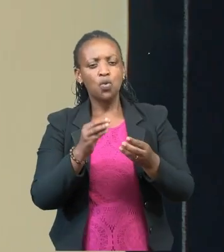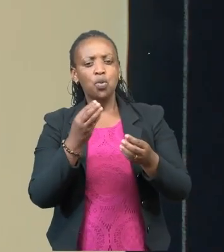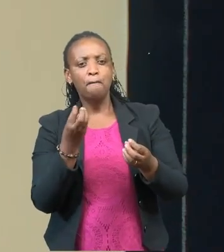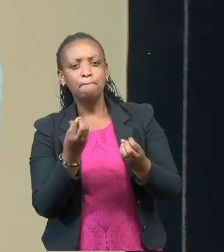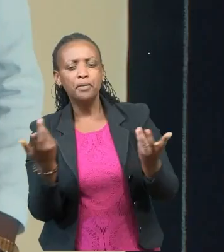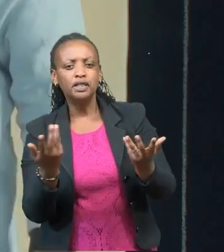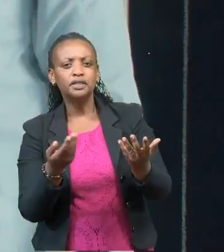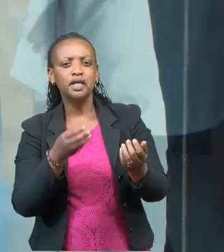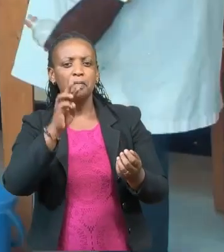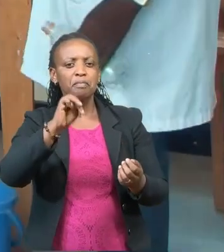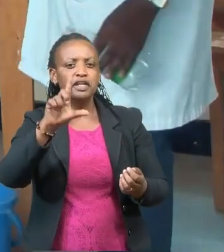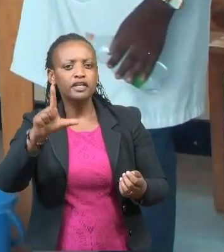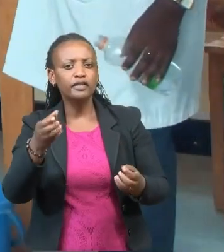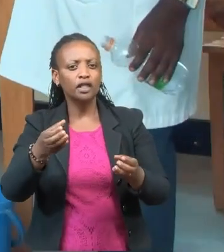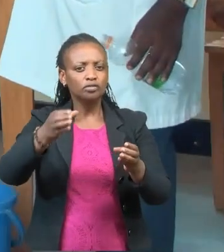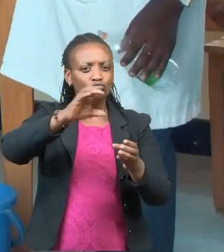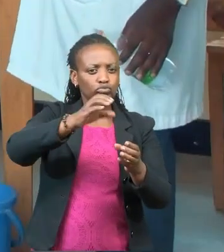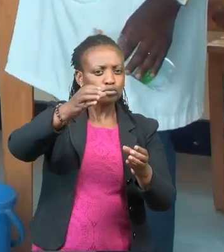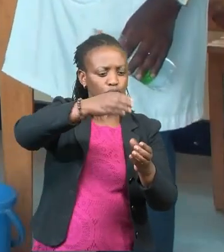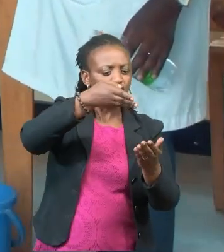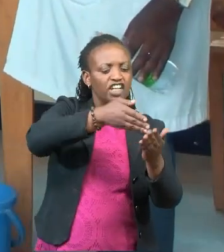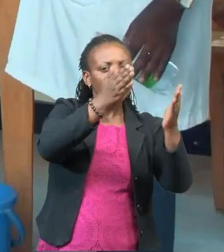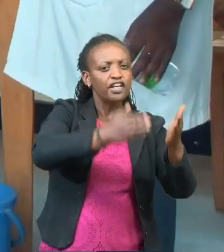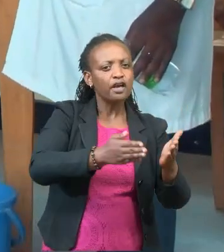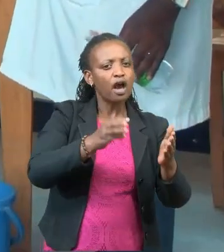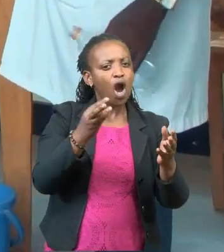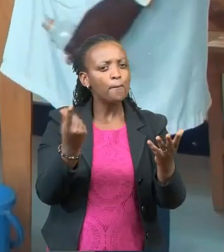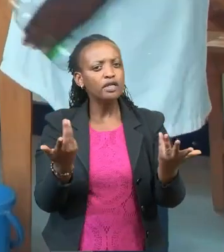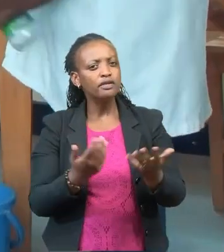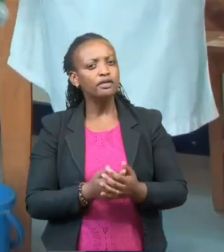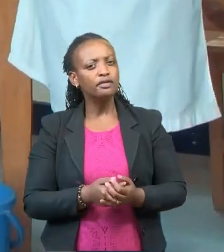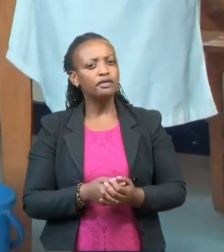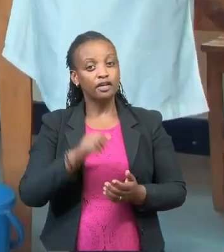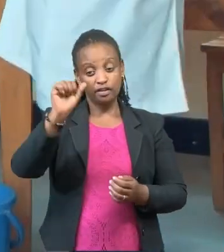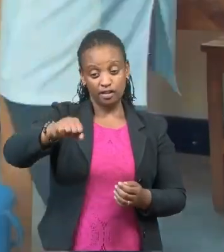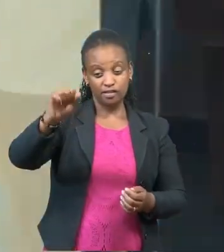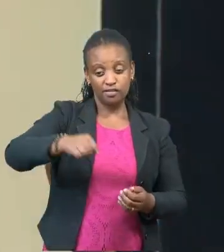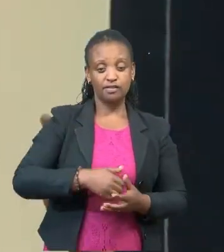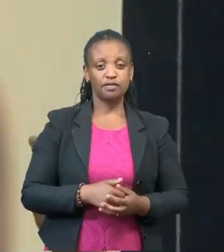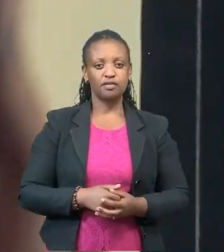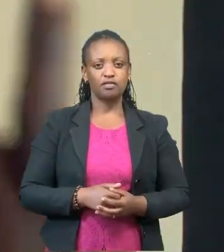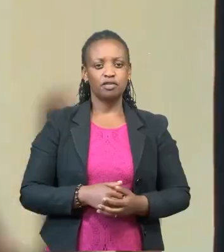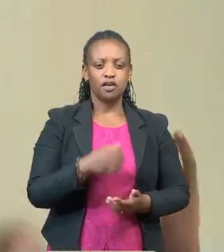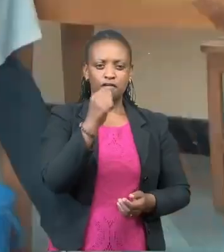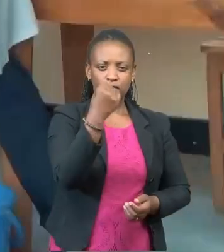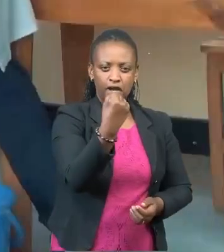How many milliliters have I poured in here? How many milliliters have I poured in here?